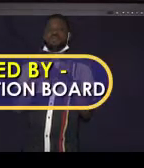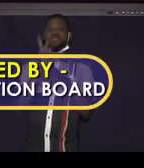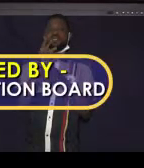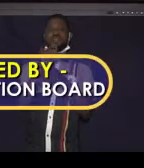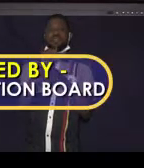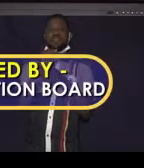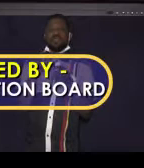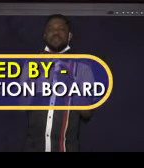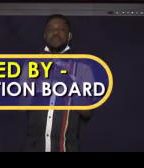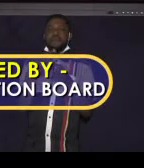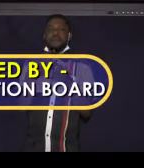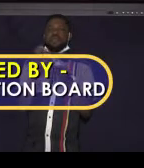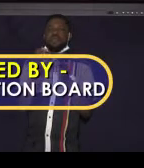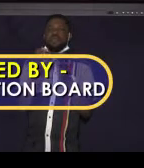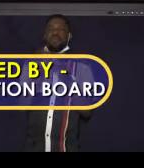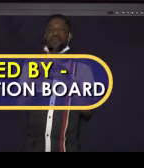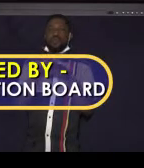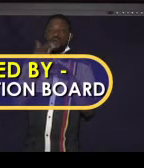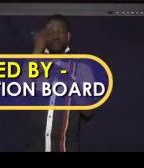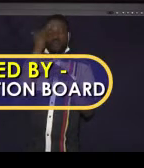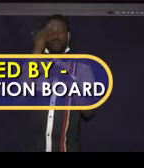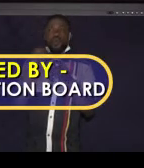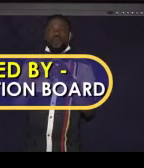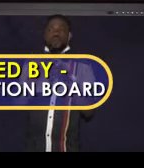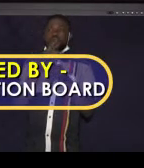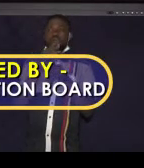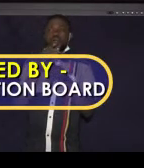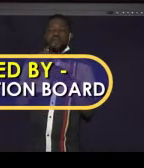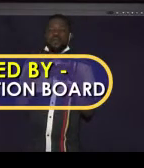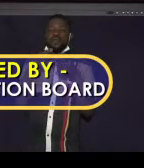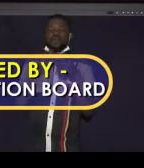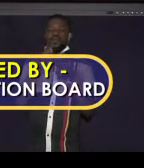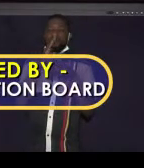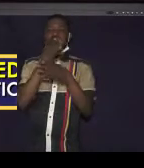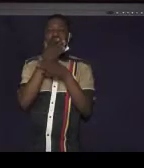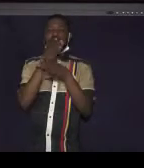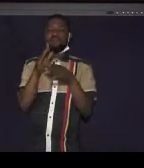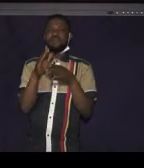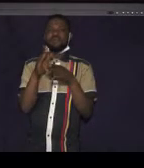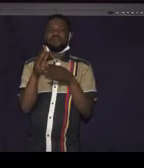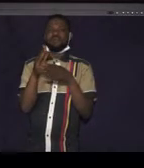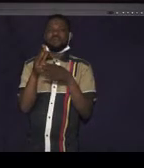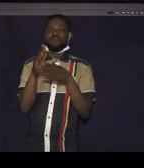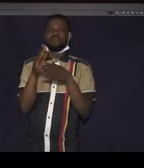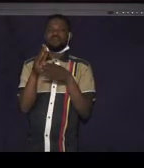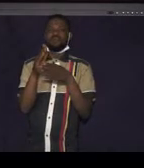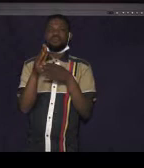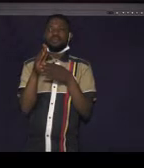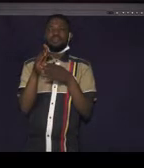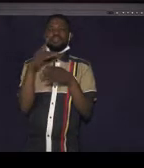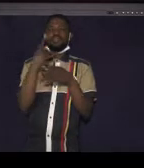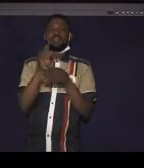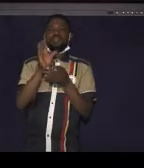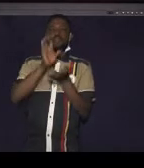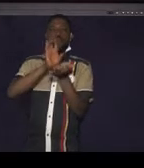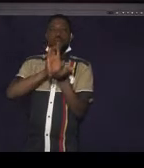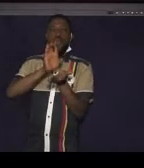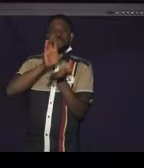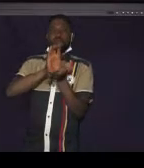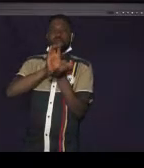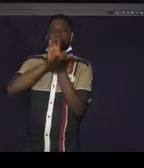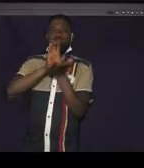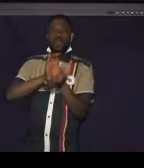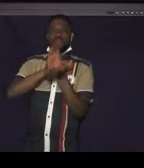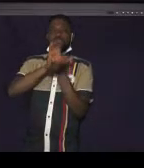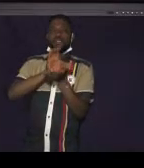already know, but in case you don't know, we are going to be dividing by the coefficient of the